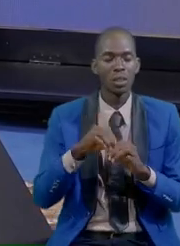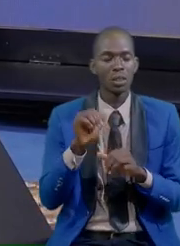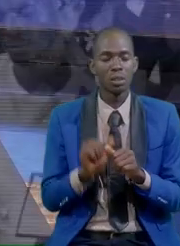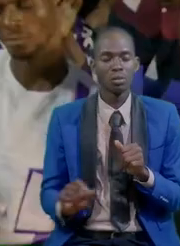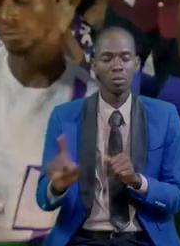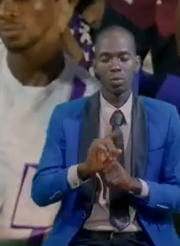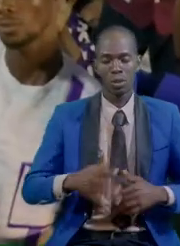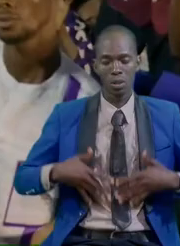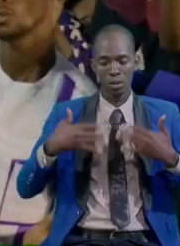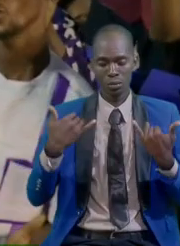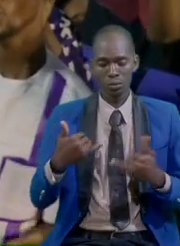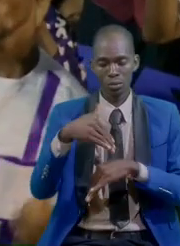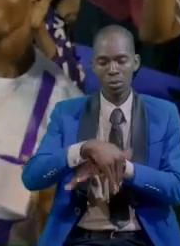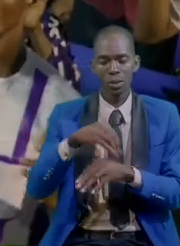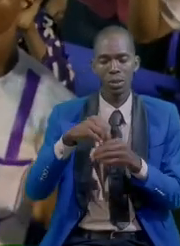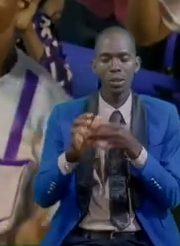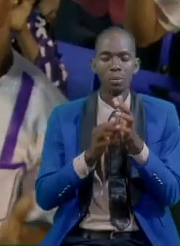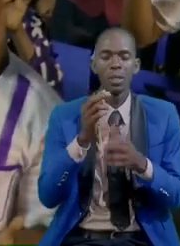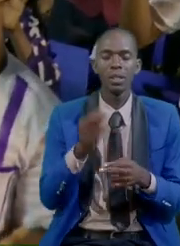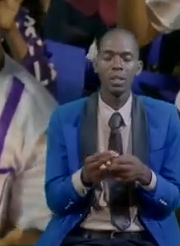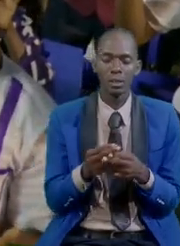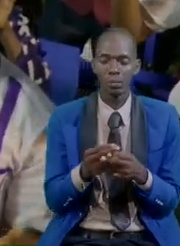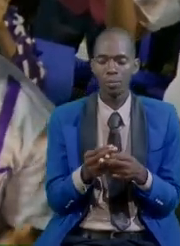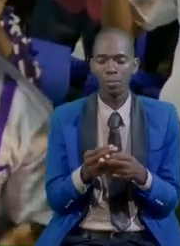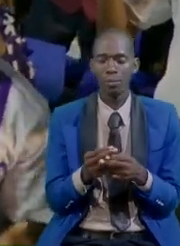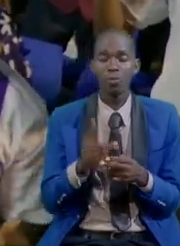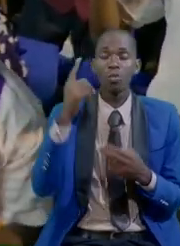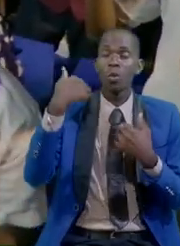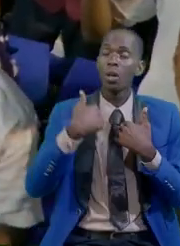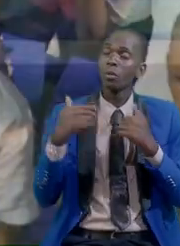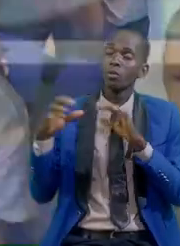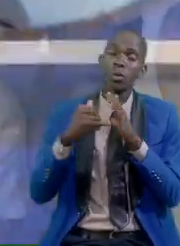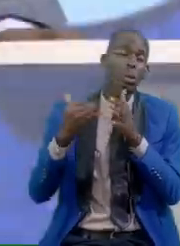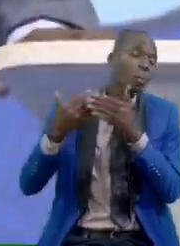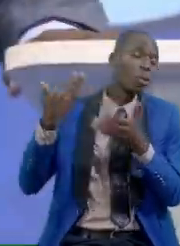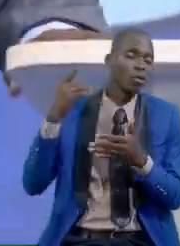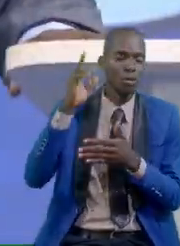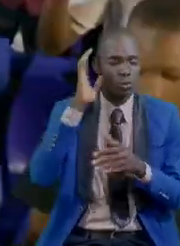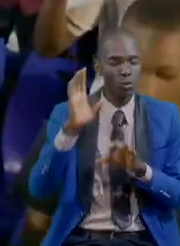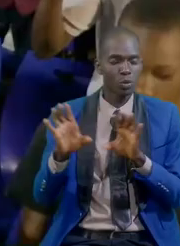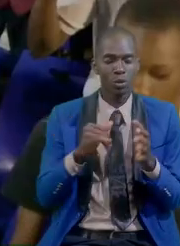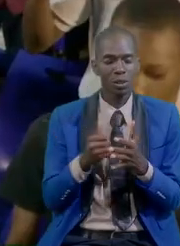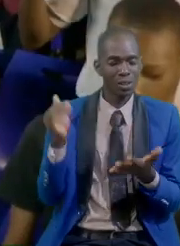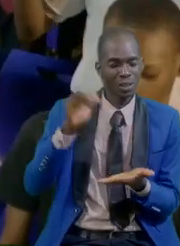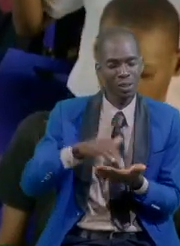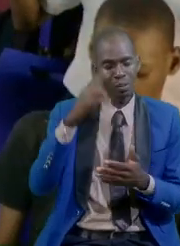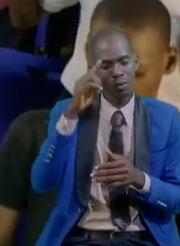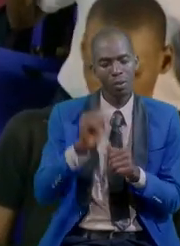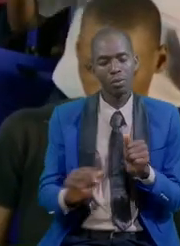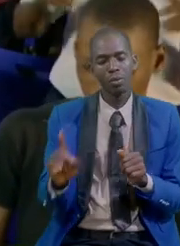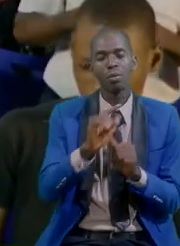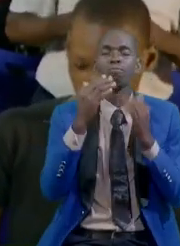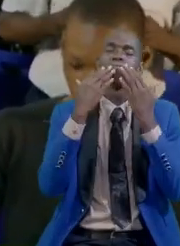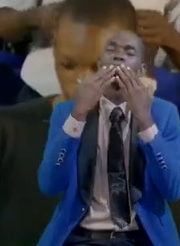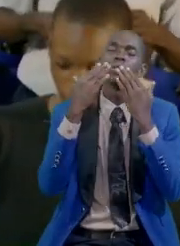tonight, in Jesus' name. You've done it before, you're doing it again for everyone. Thank you, Lord.